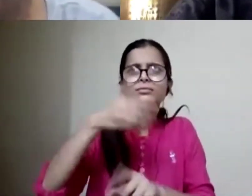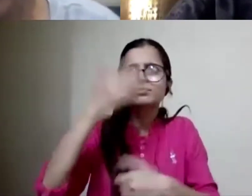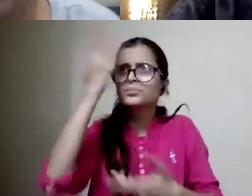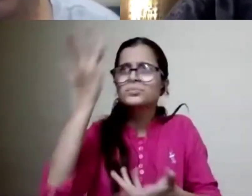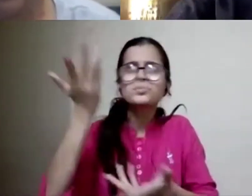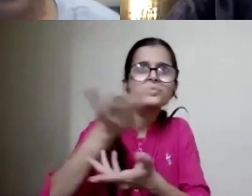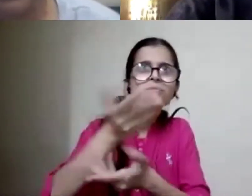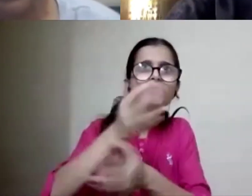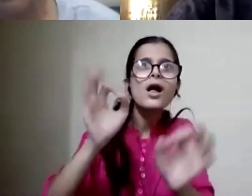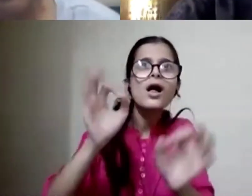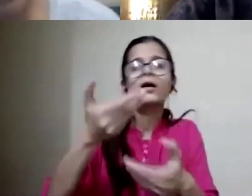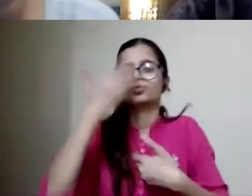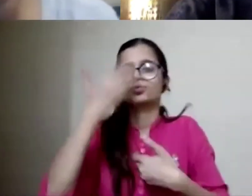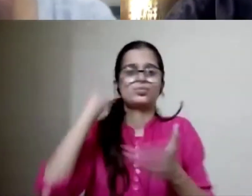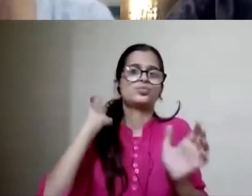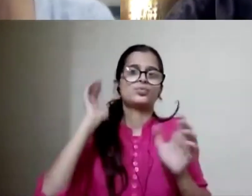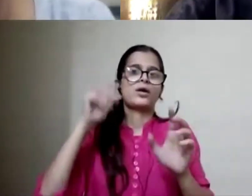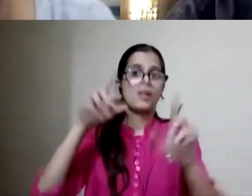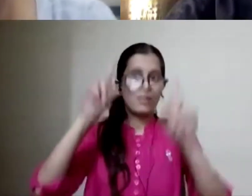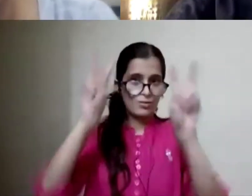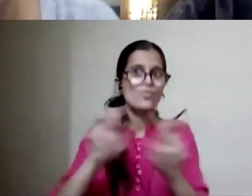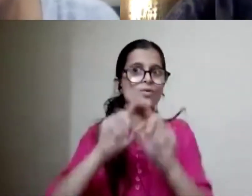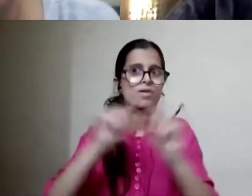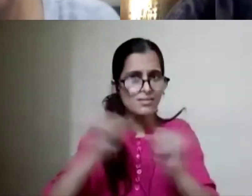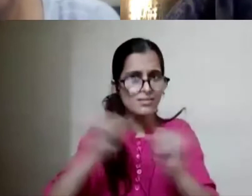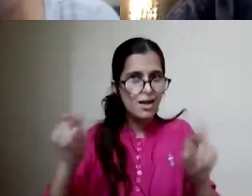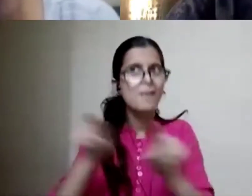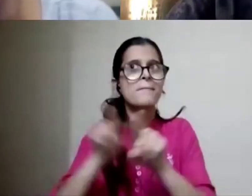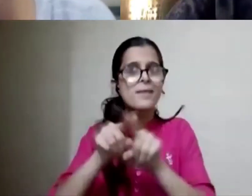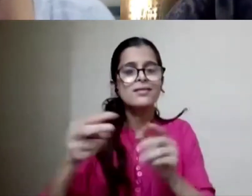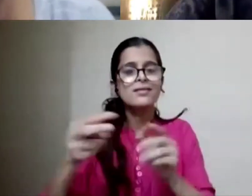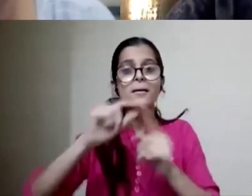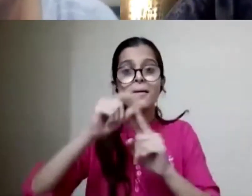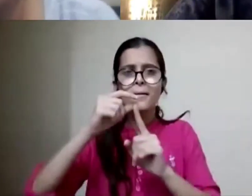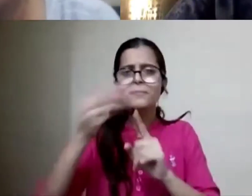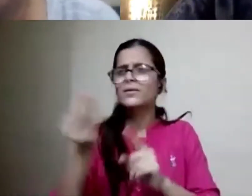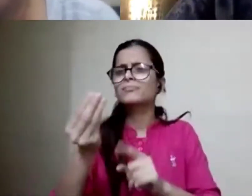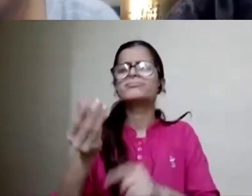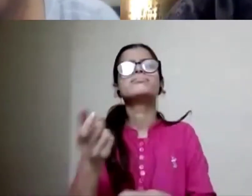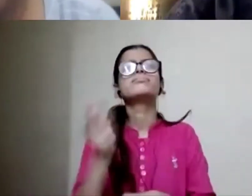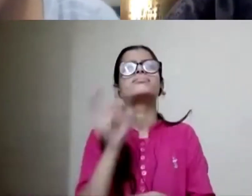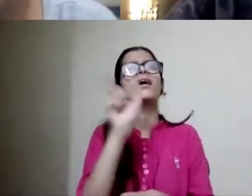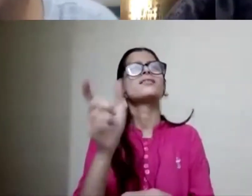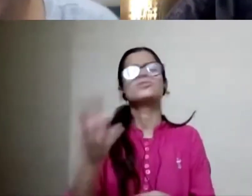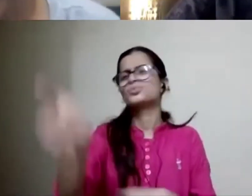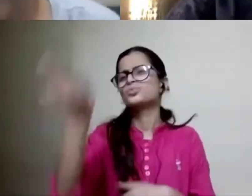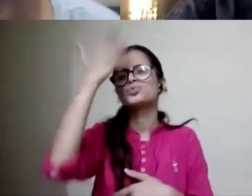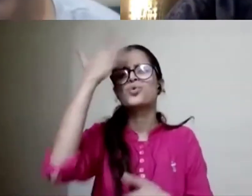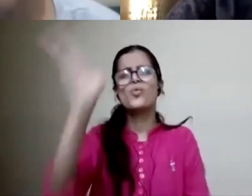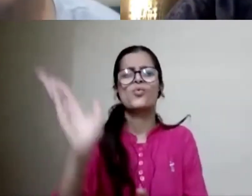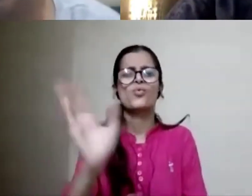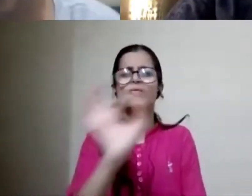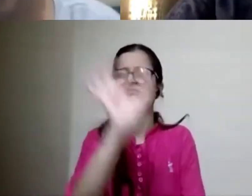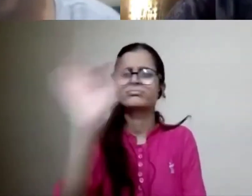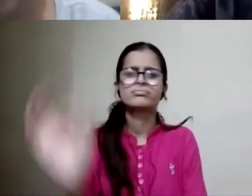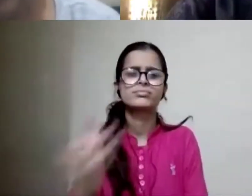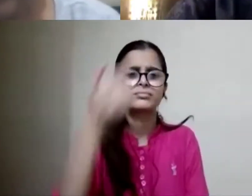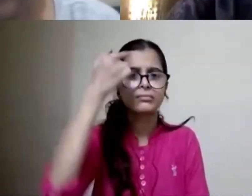that principle is basically this: to tell the non-disabled world, tumko kuch nahi aata hai. It's about time you start